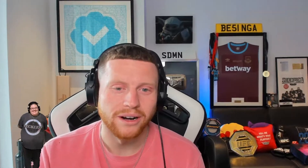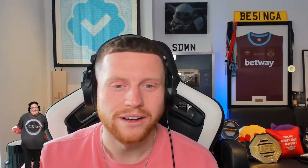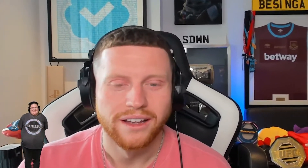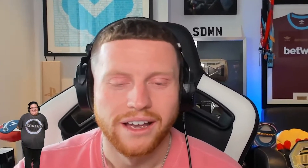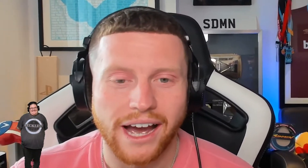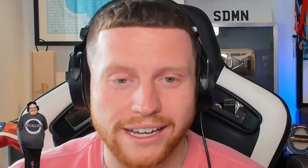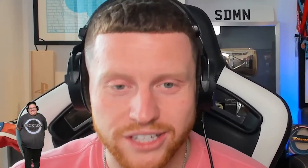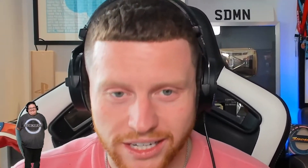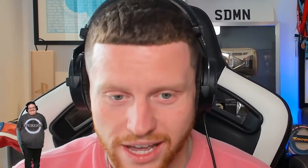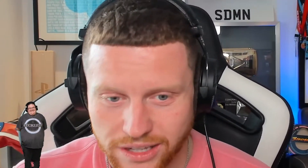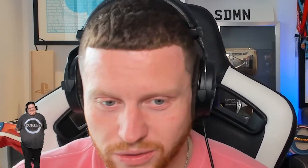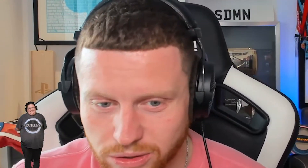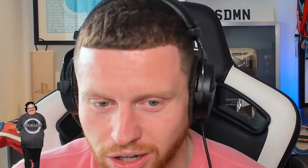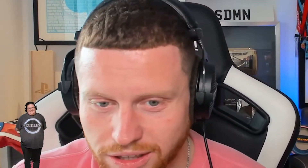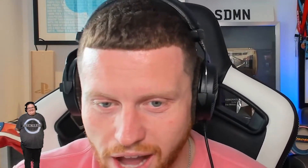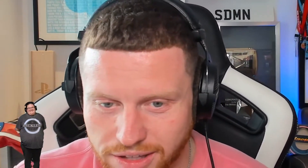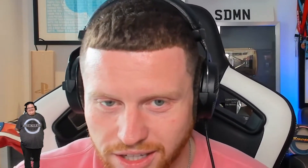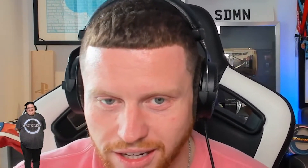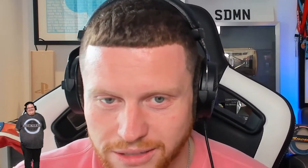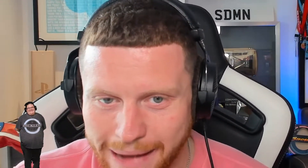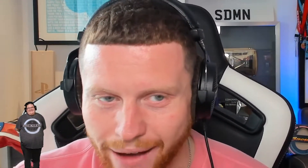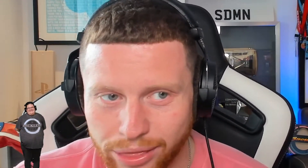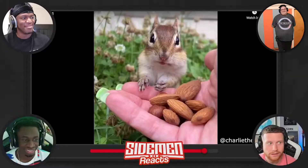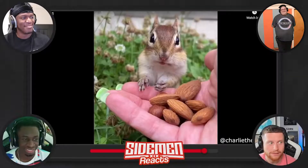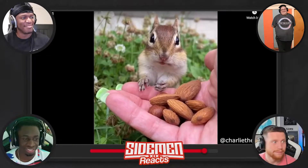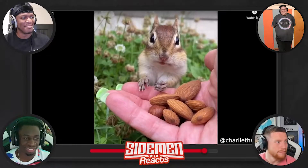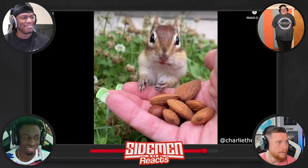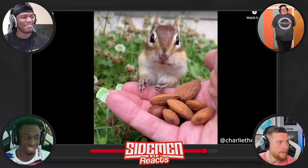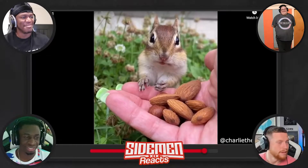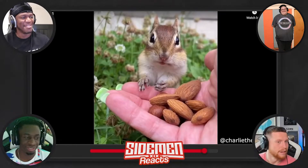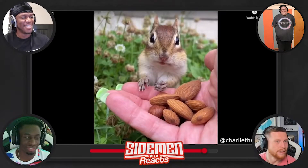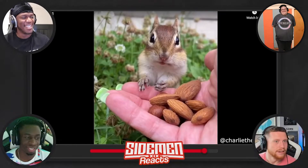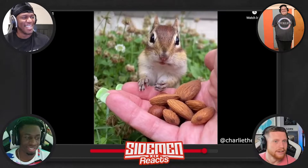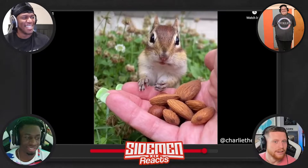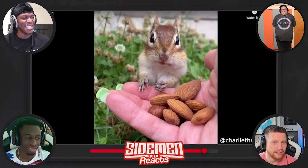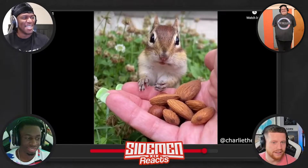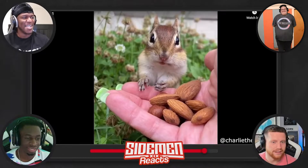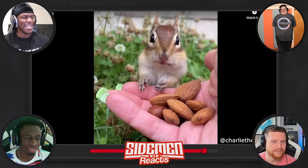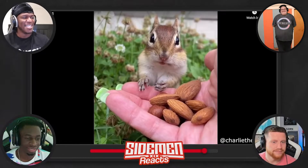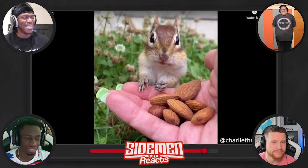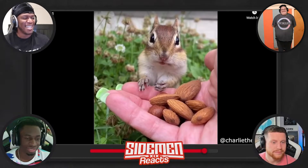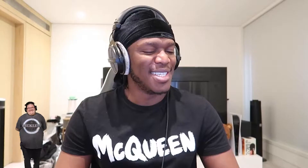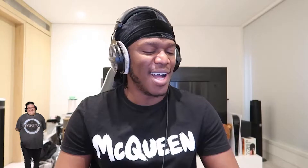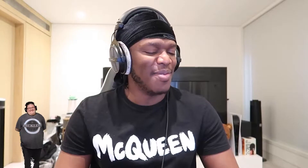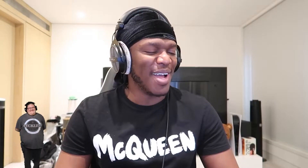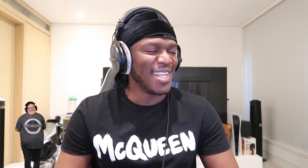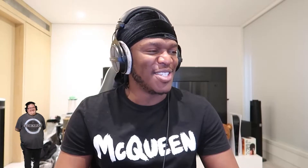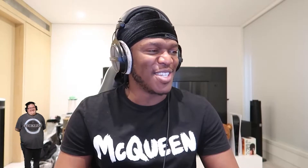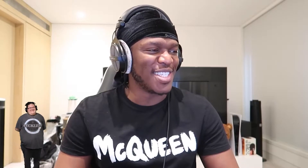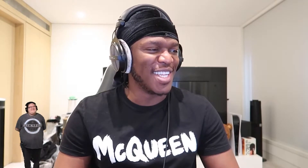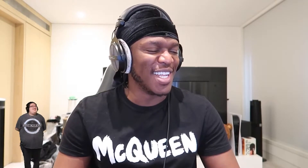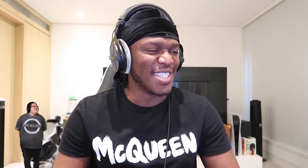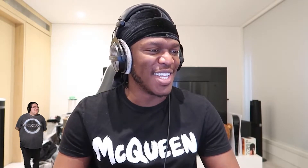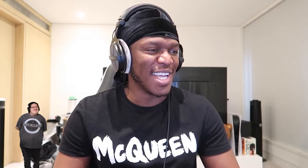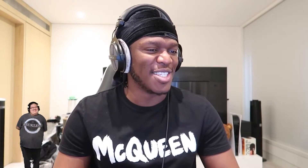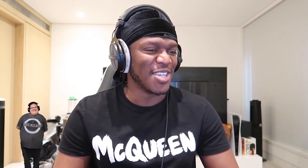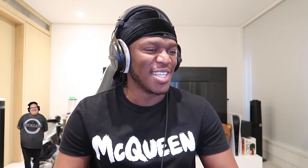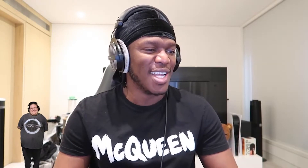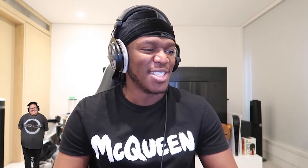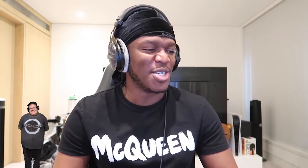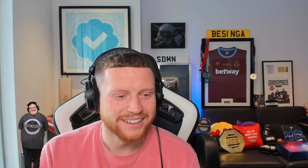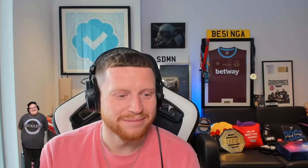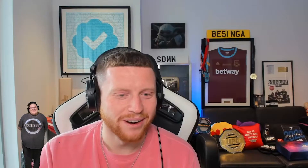Donnie, bro. Hey, JJ, that squirrel's got nuts in its mouth. You got anything for that? No, man, it's just... Of course he